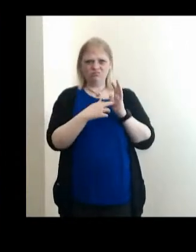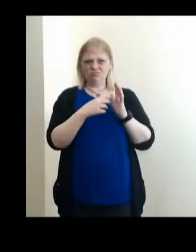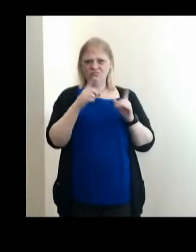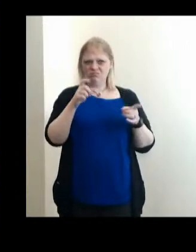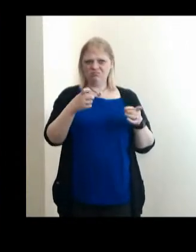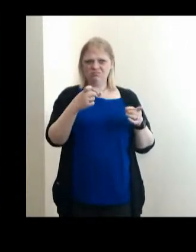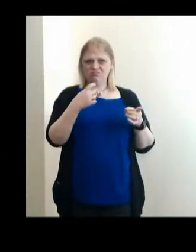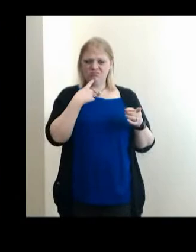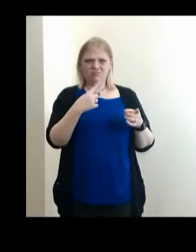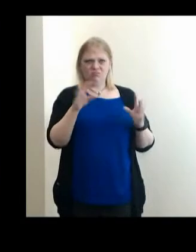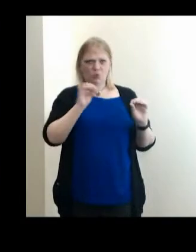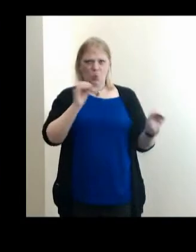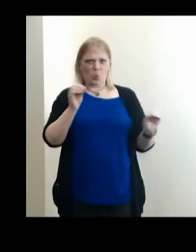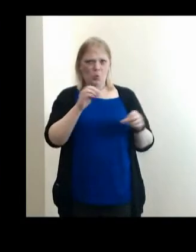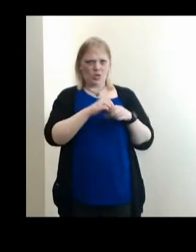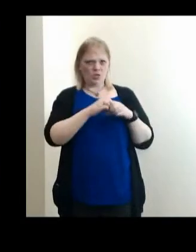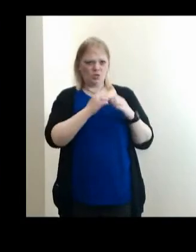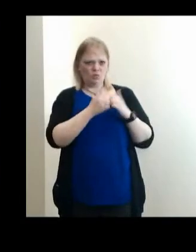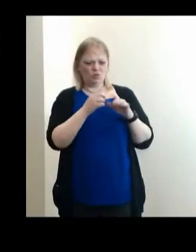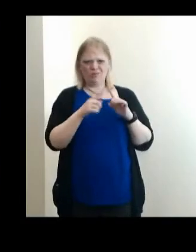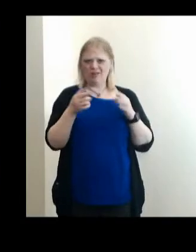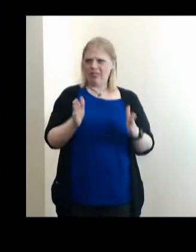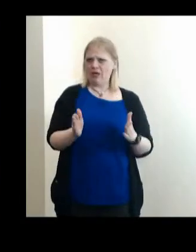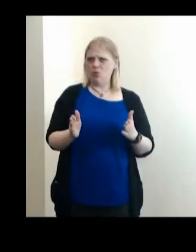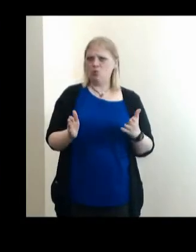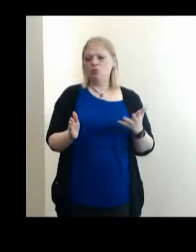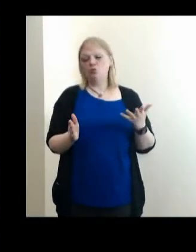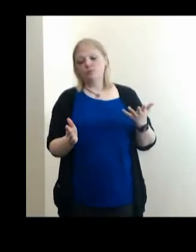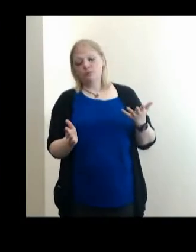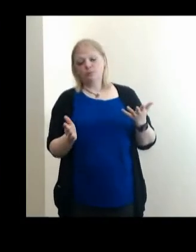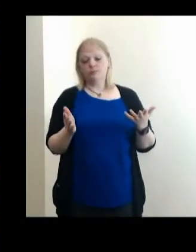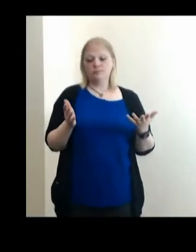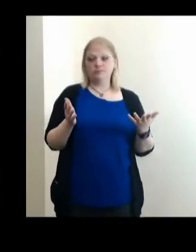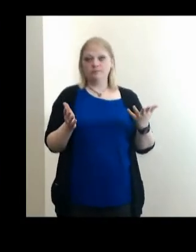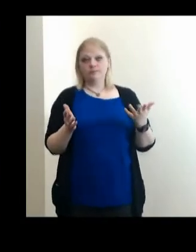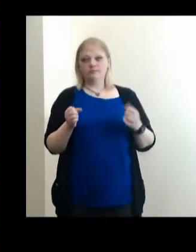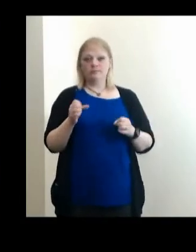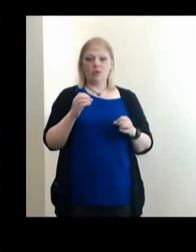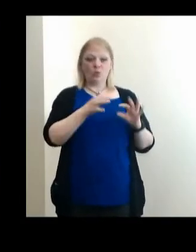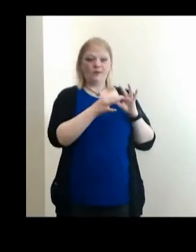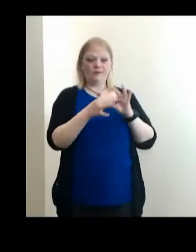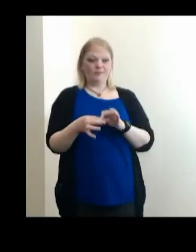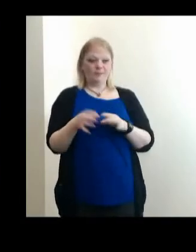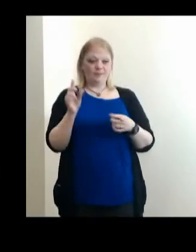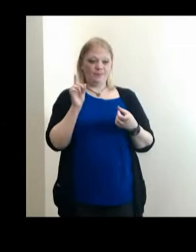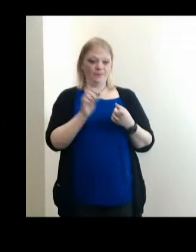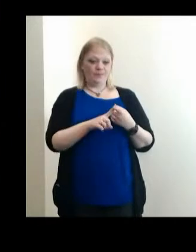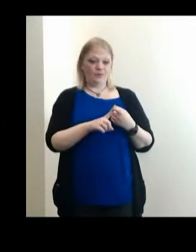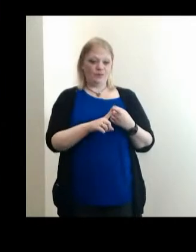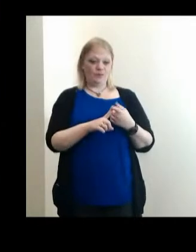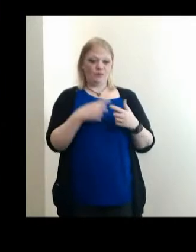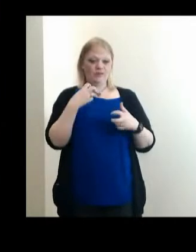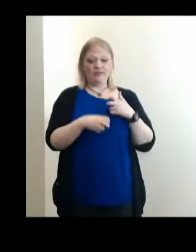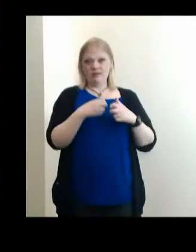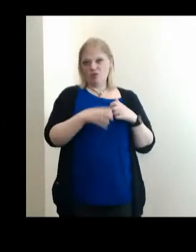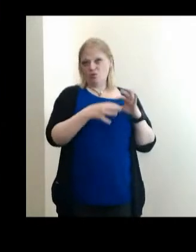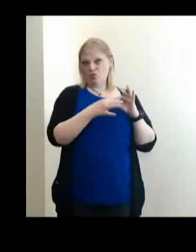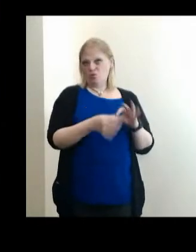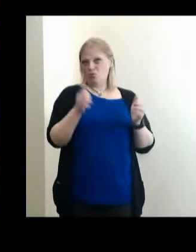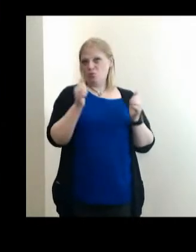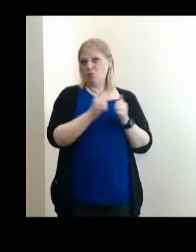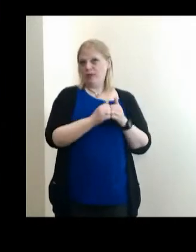doing indoor sports, but indoor sports are allowed. So as it pertains to the issues associated